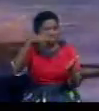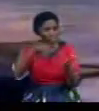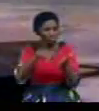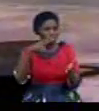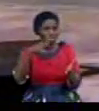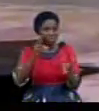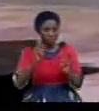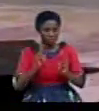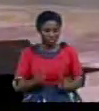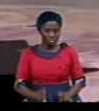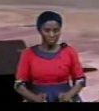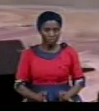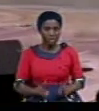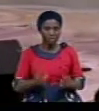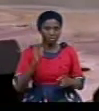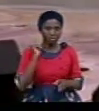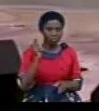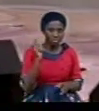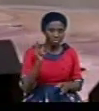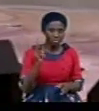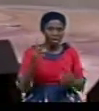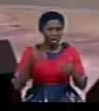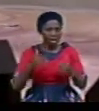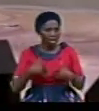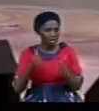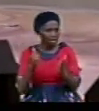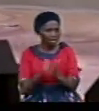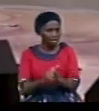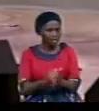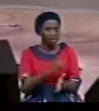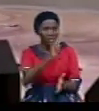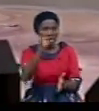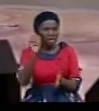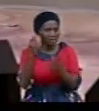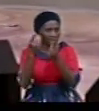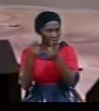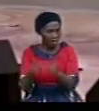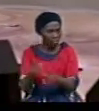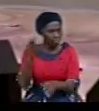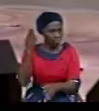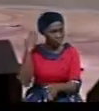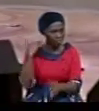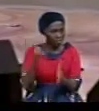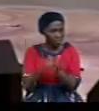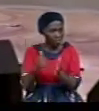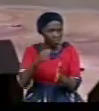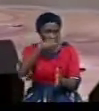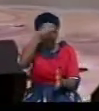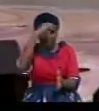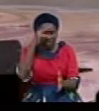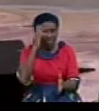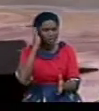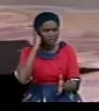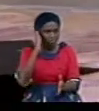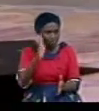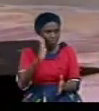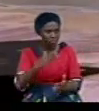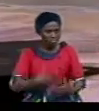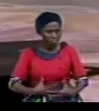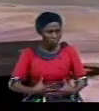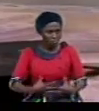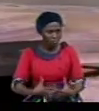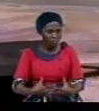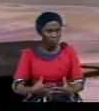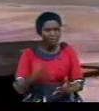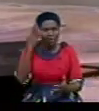as that ever taking place a virgin shall conceive what would you think through before you you